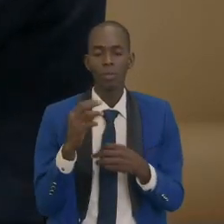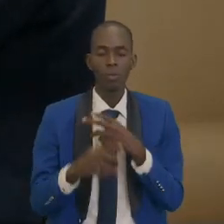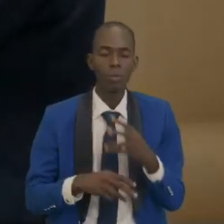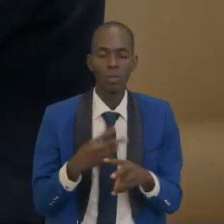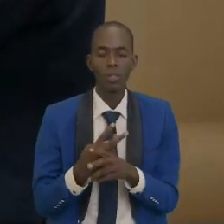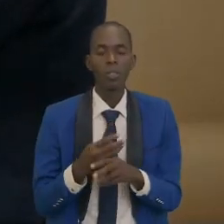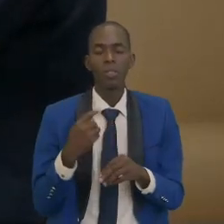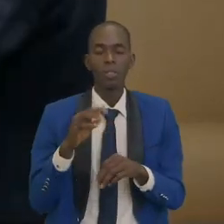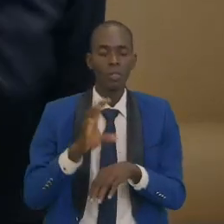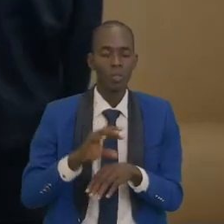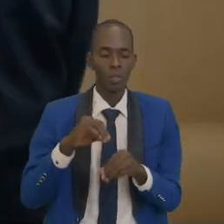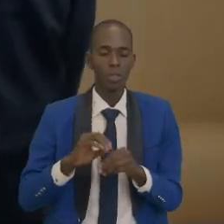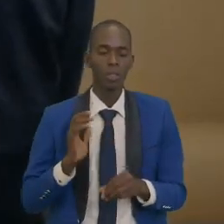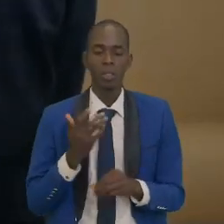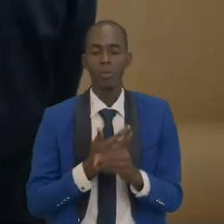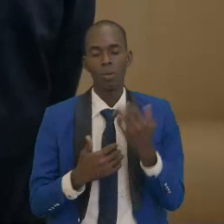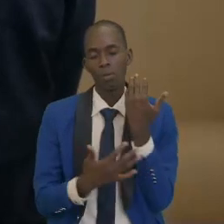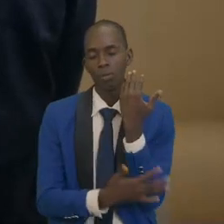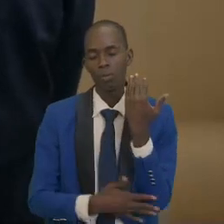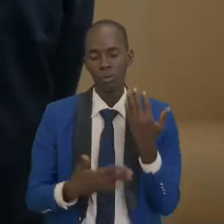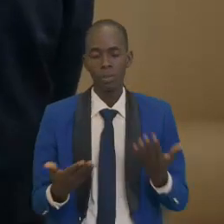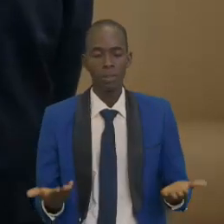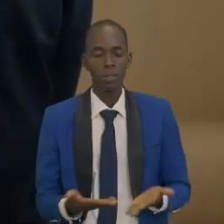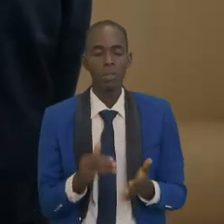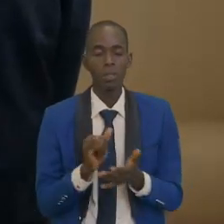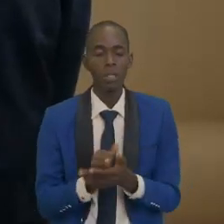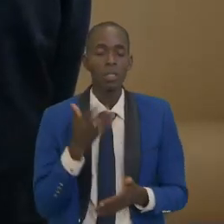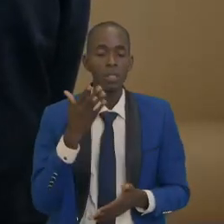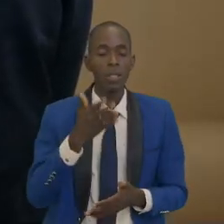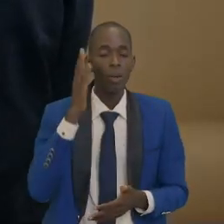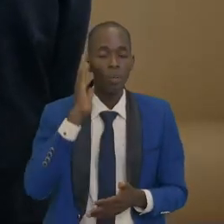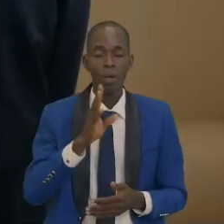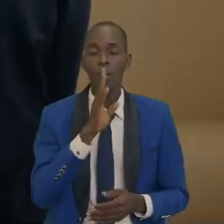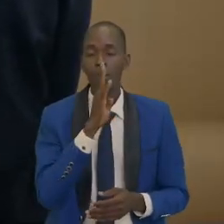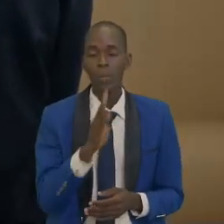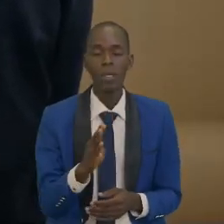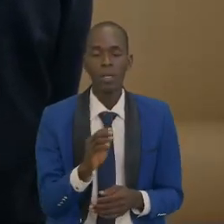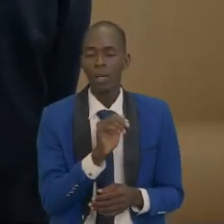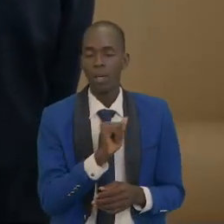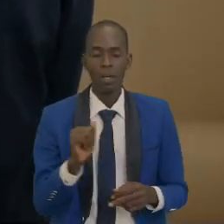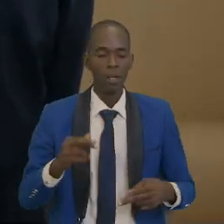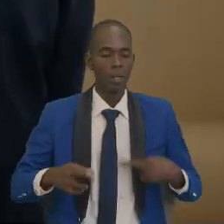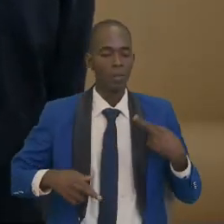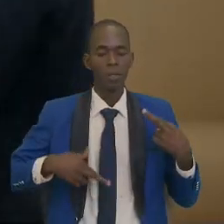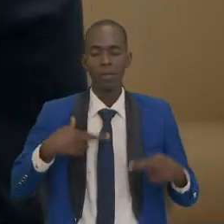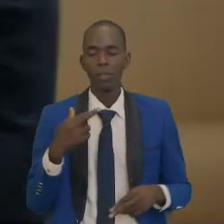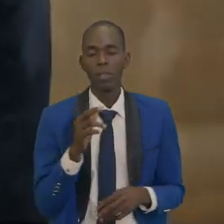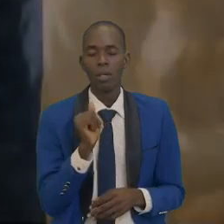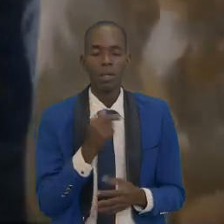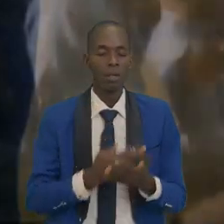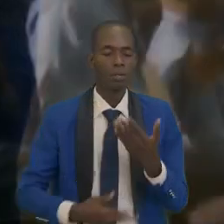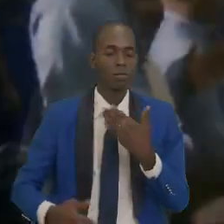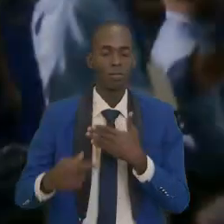in our country here that there will be a Revival a restoration